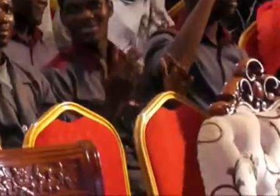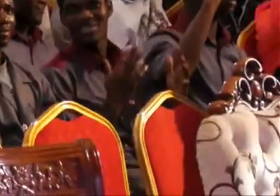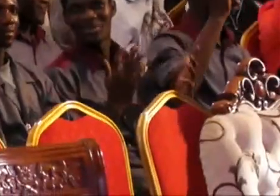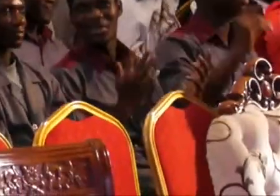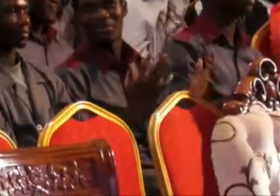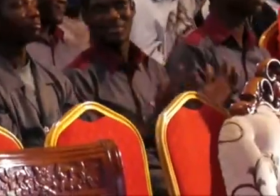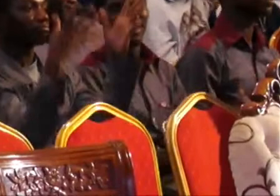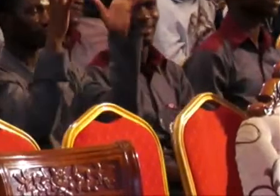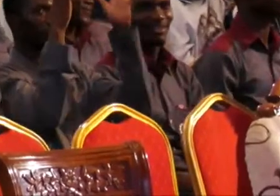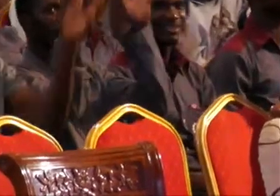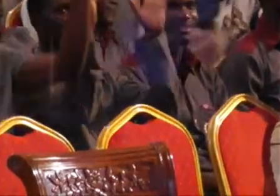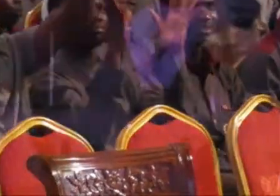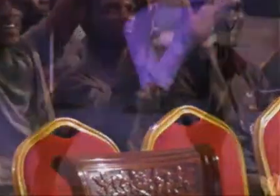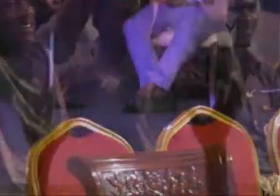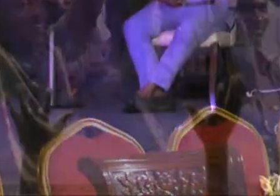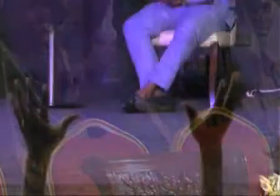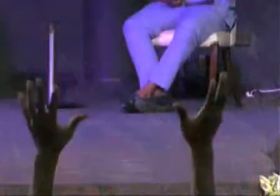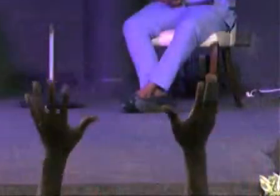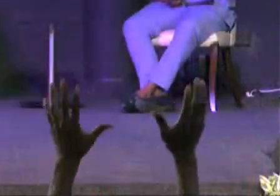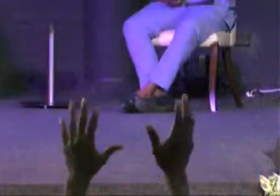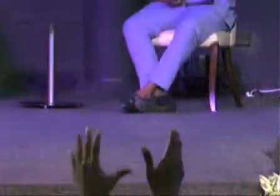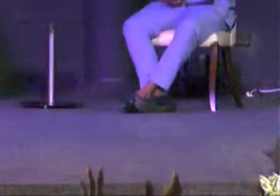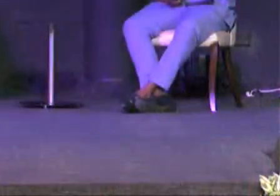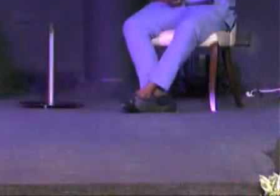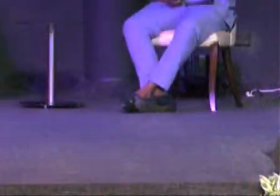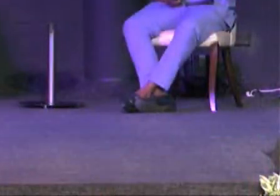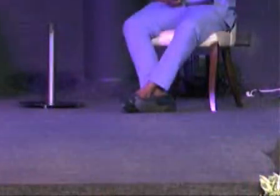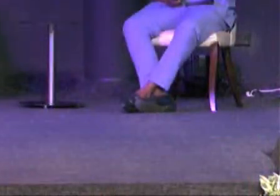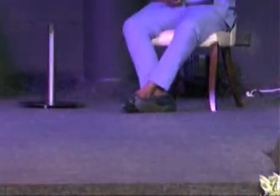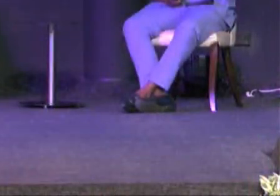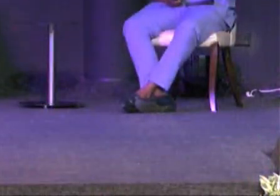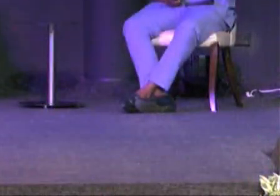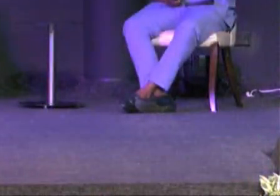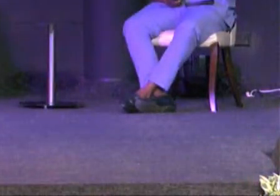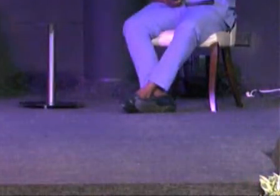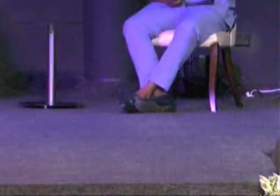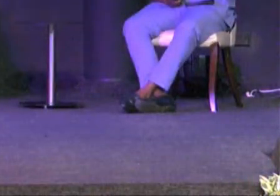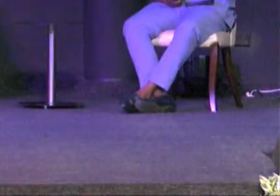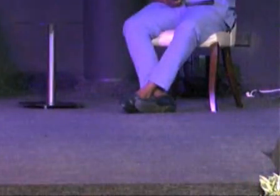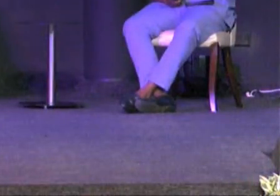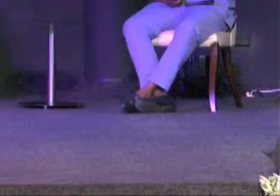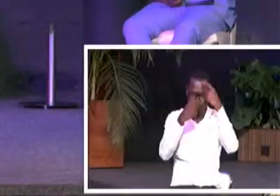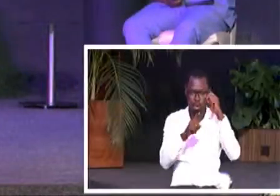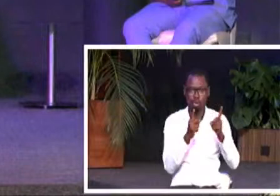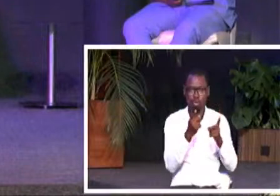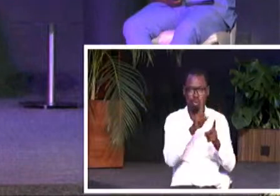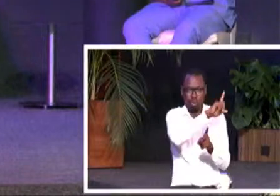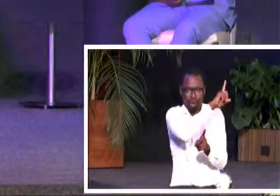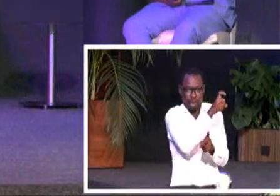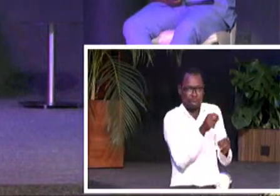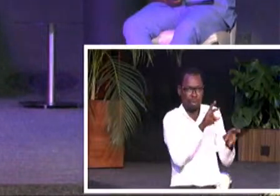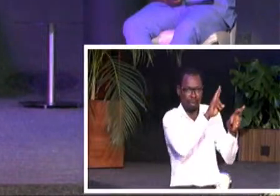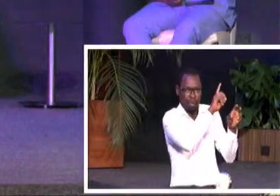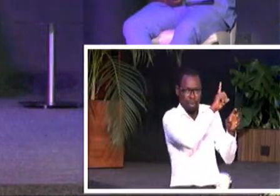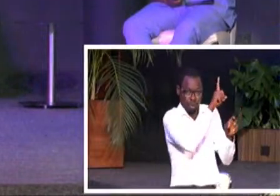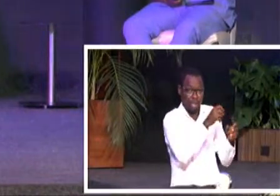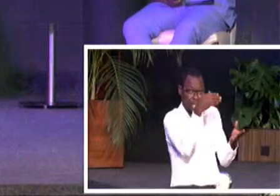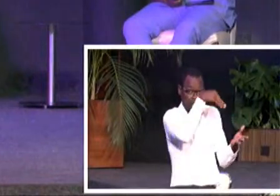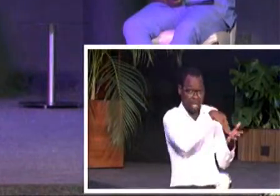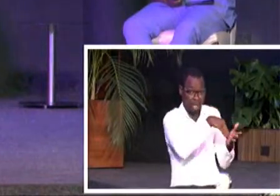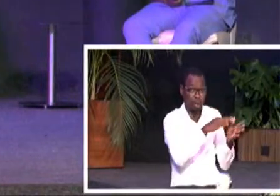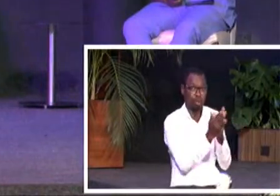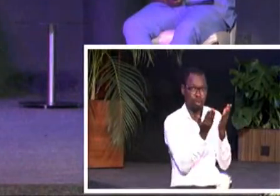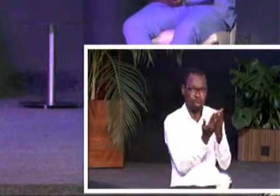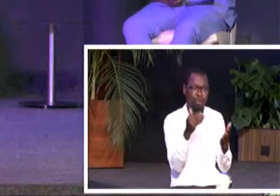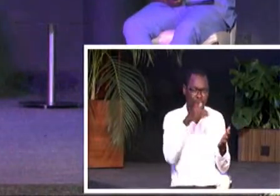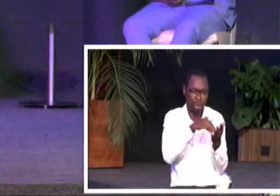Just for asking another question. Clifford, come forward. Give Clifford another book, a different book. Last week, you gave him Snakes and Ladders. So give him